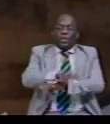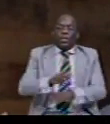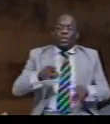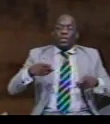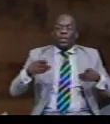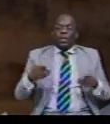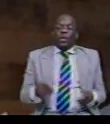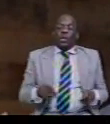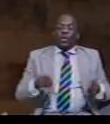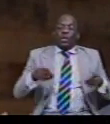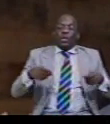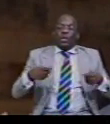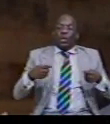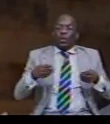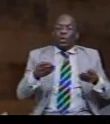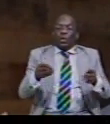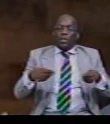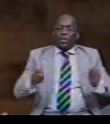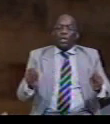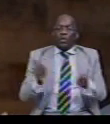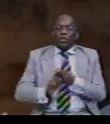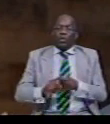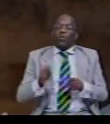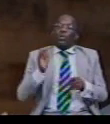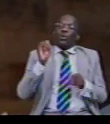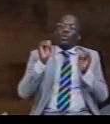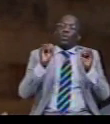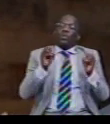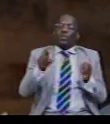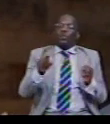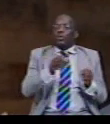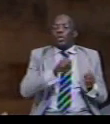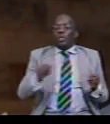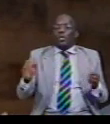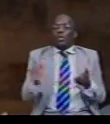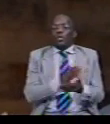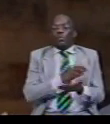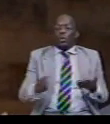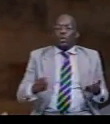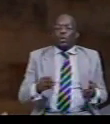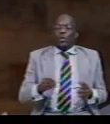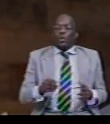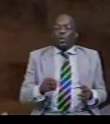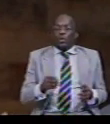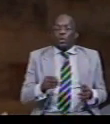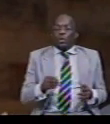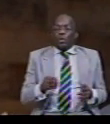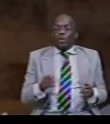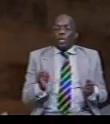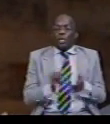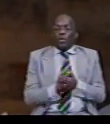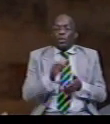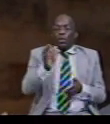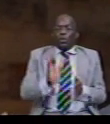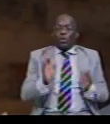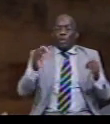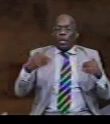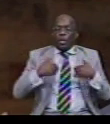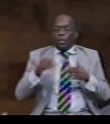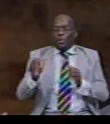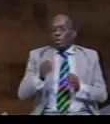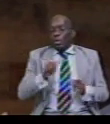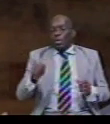from Jeremiah 29:11. A friend of mine wrote for me called God Has Got a Plan for Me. And I hope some of you